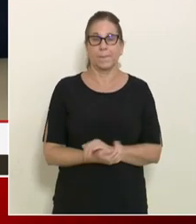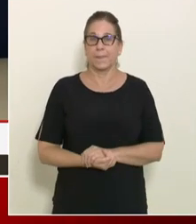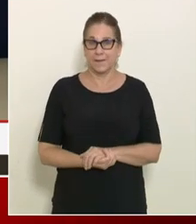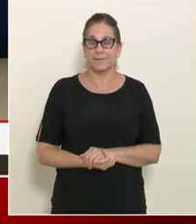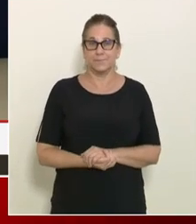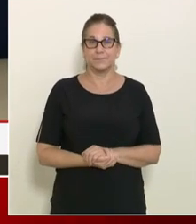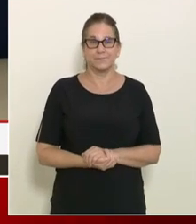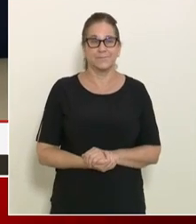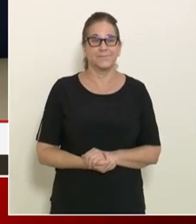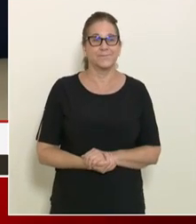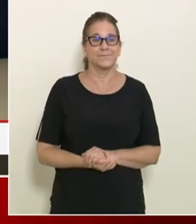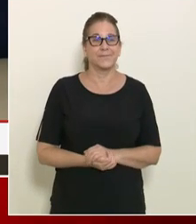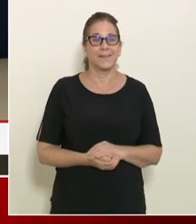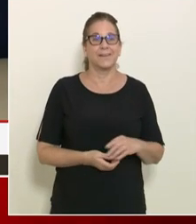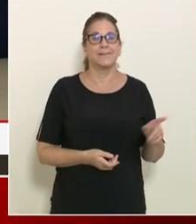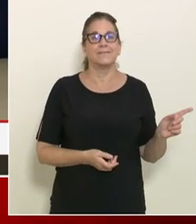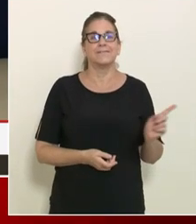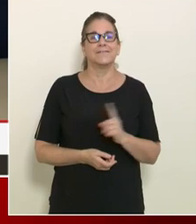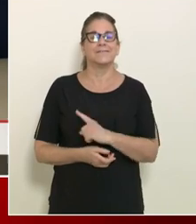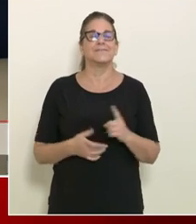today.